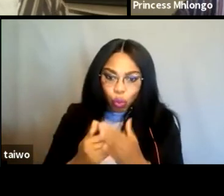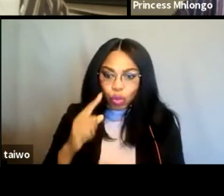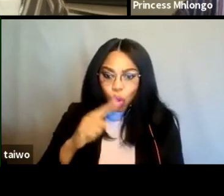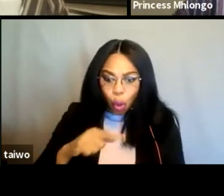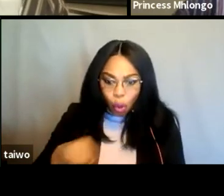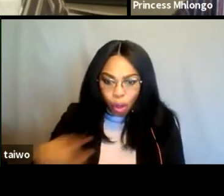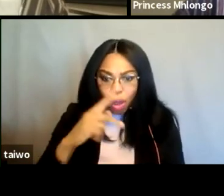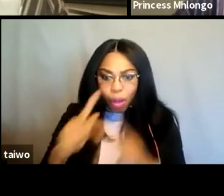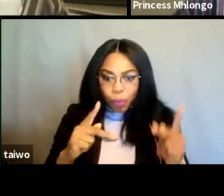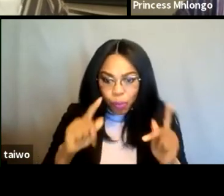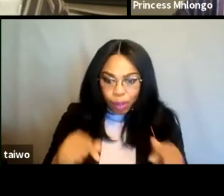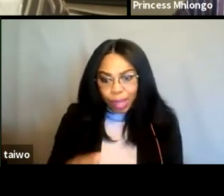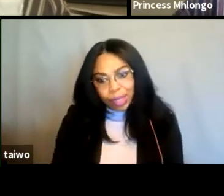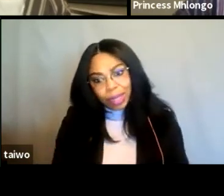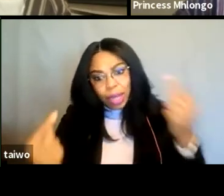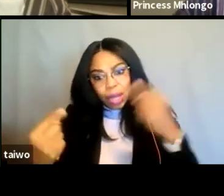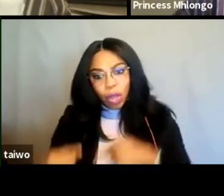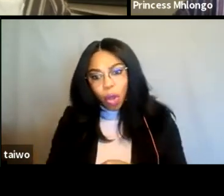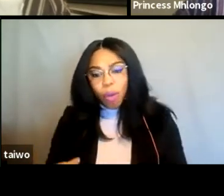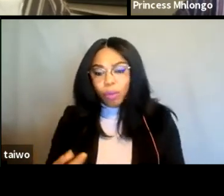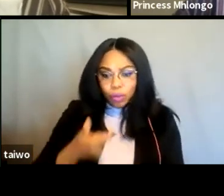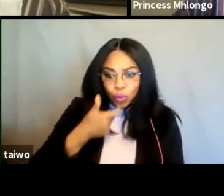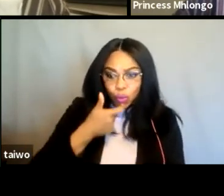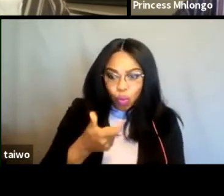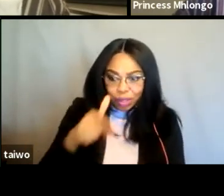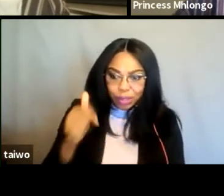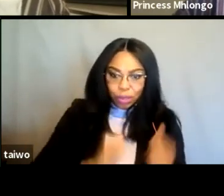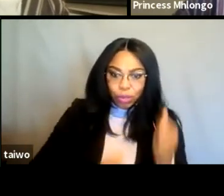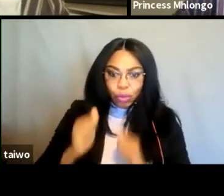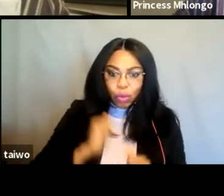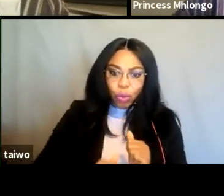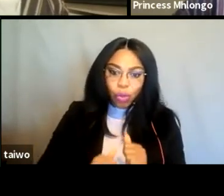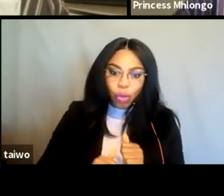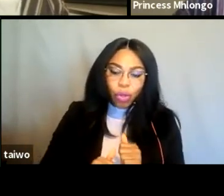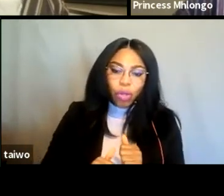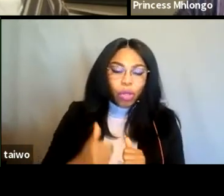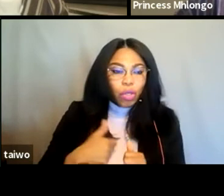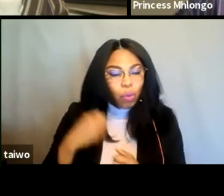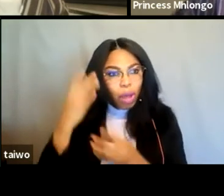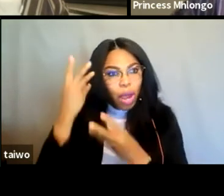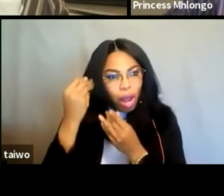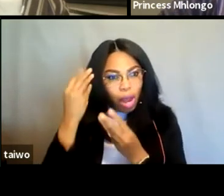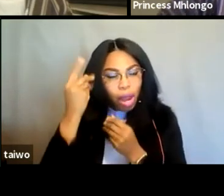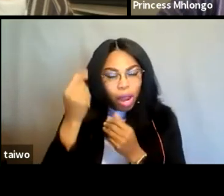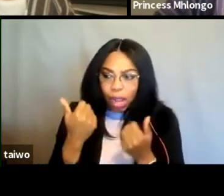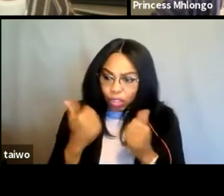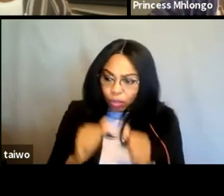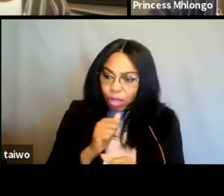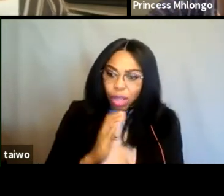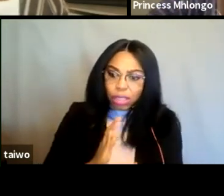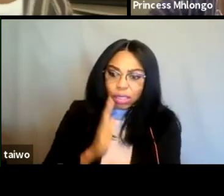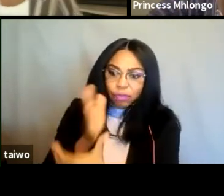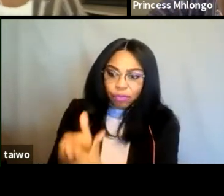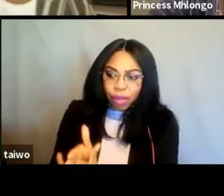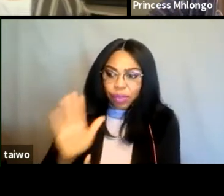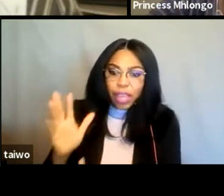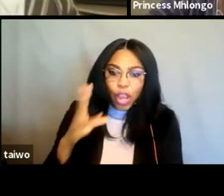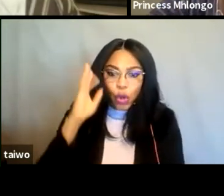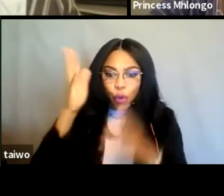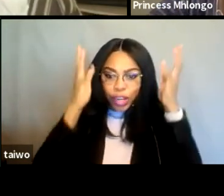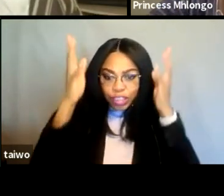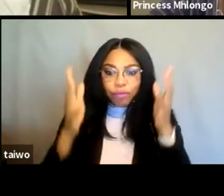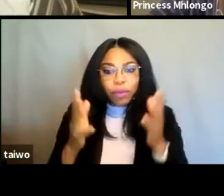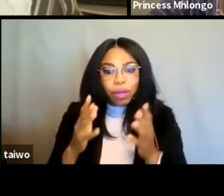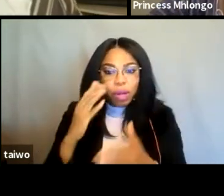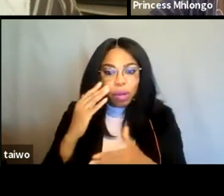come to see this show? And I tried as much as possible not to interfere in the creative process, because I